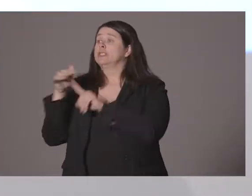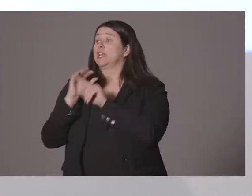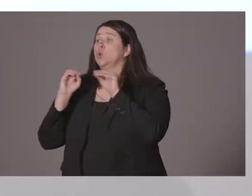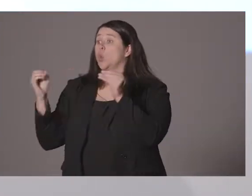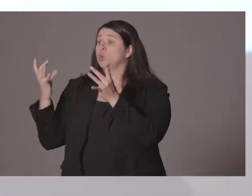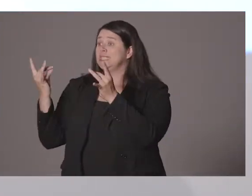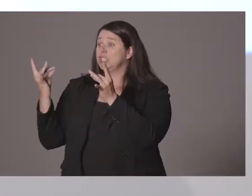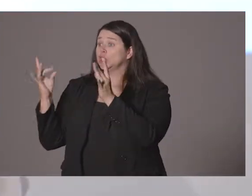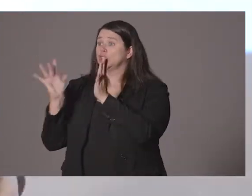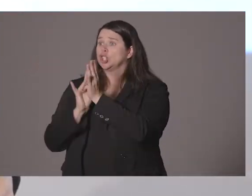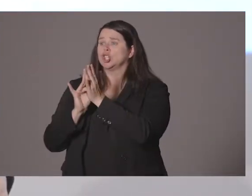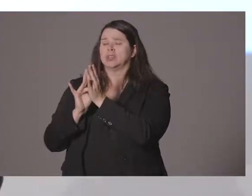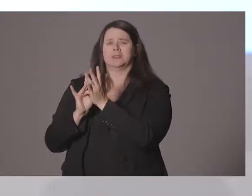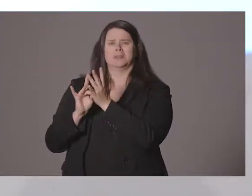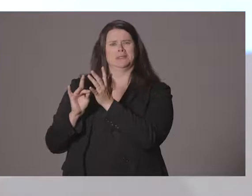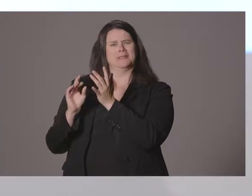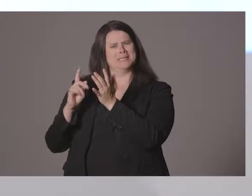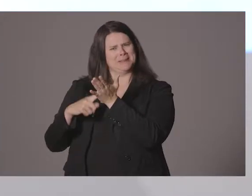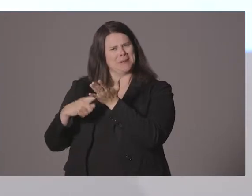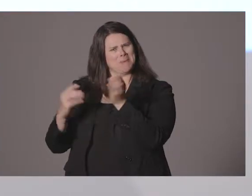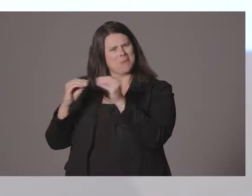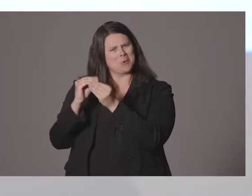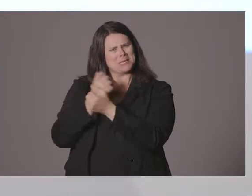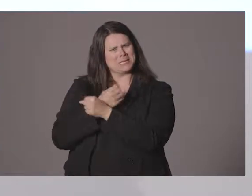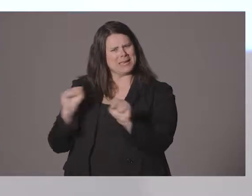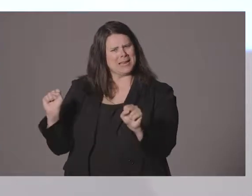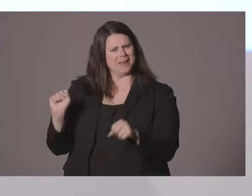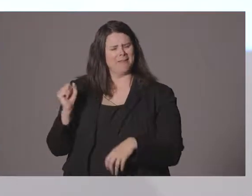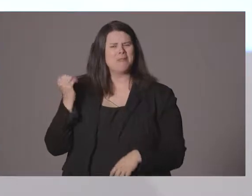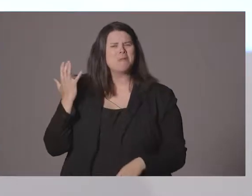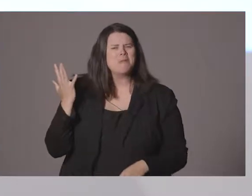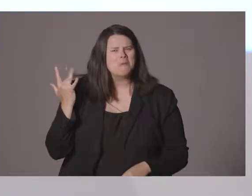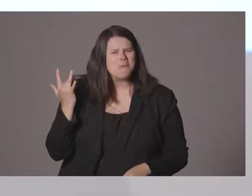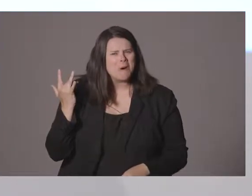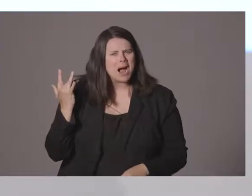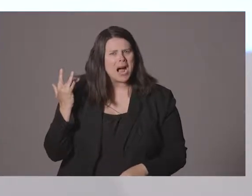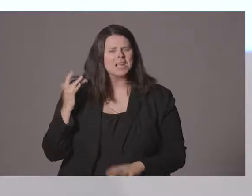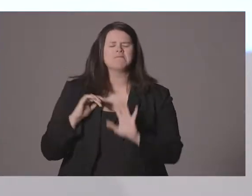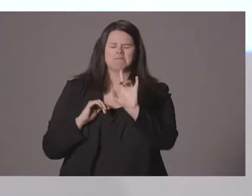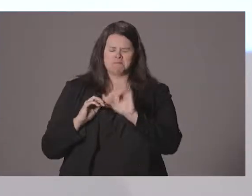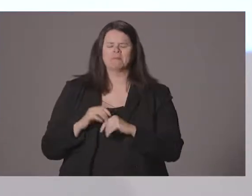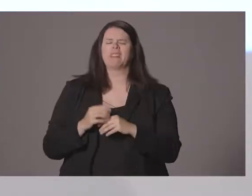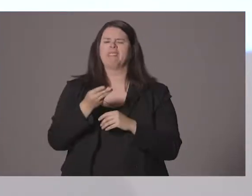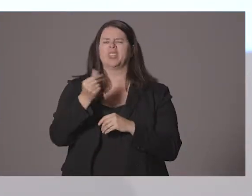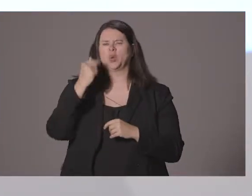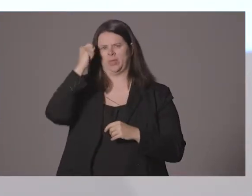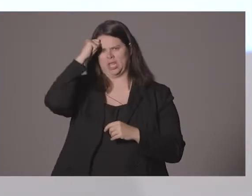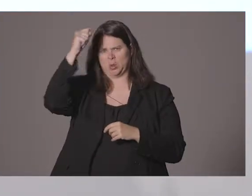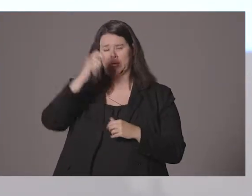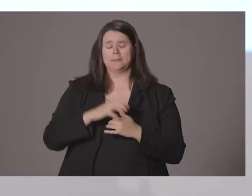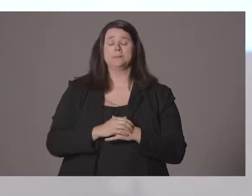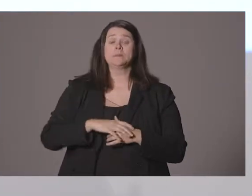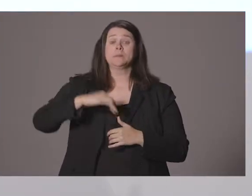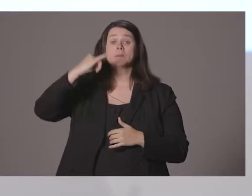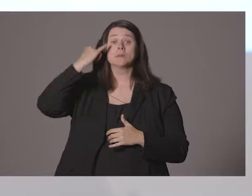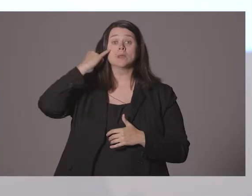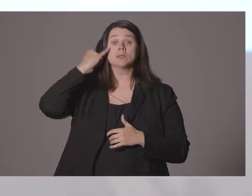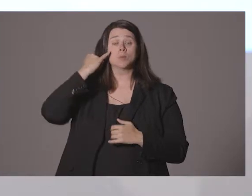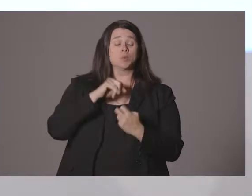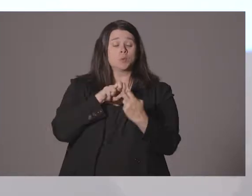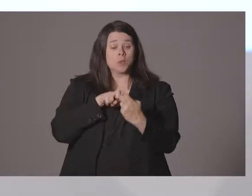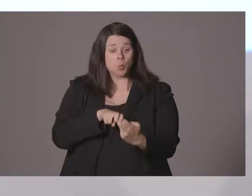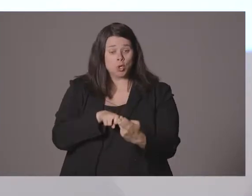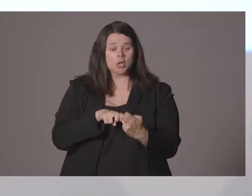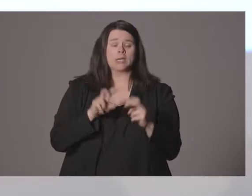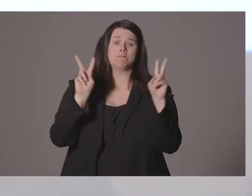settings in some cases. And there's a couple of theories about that. One is that if I am working in